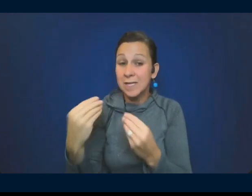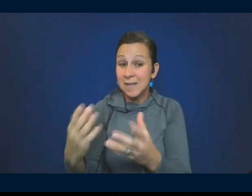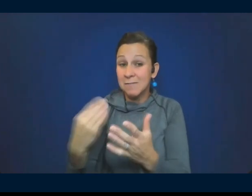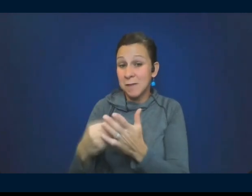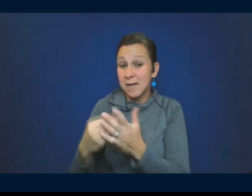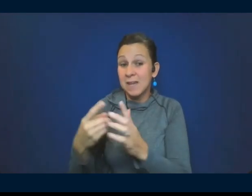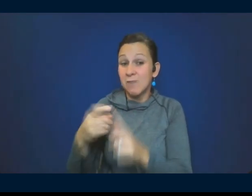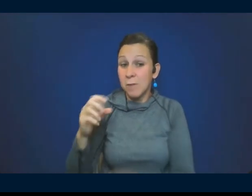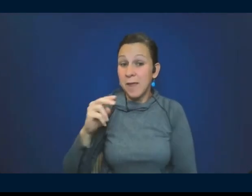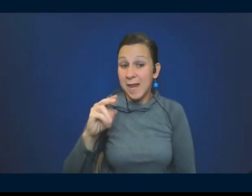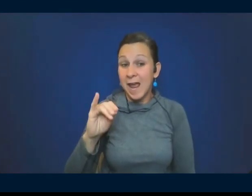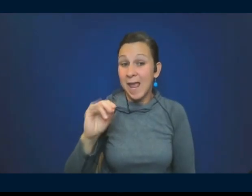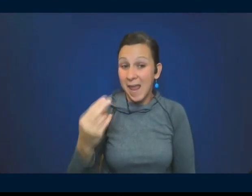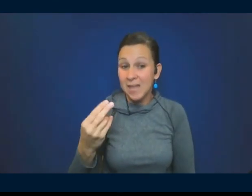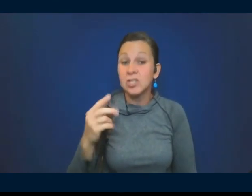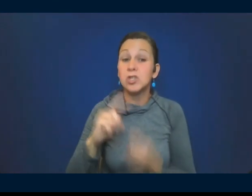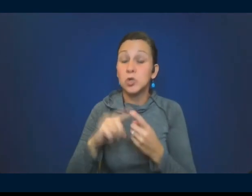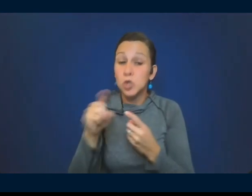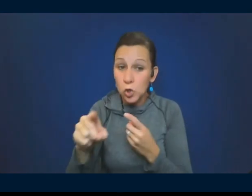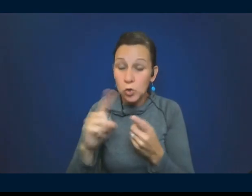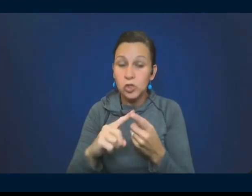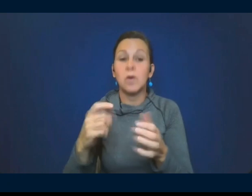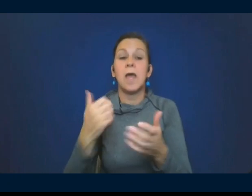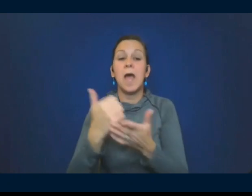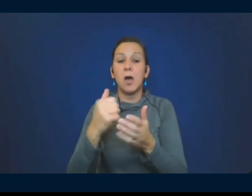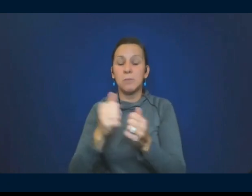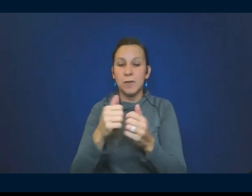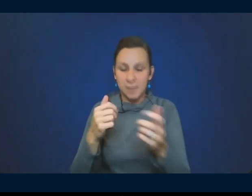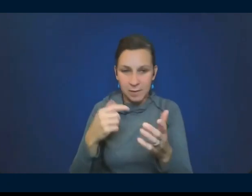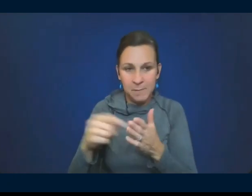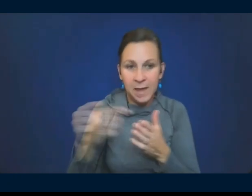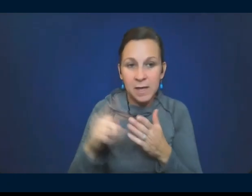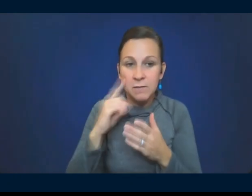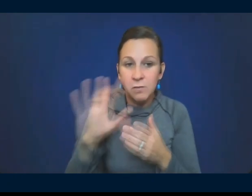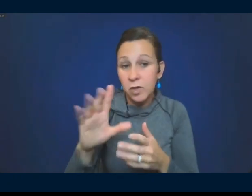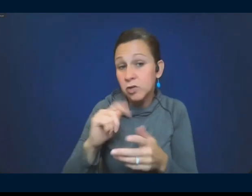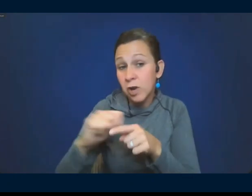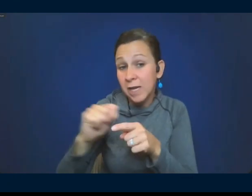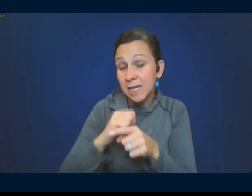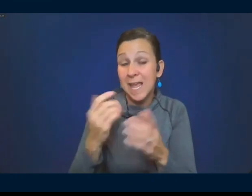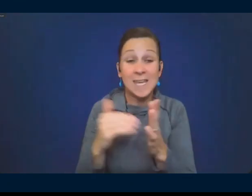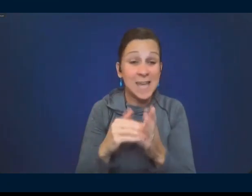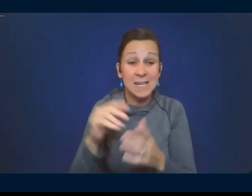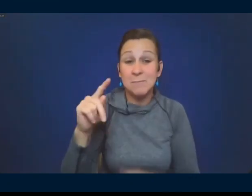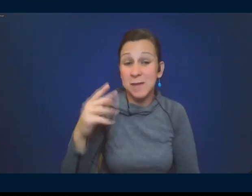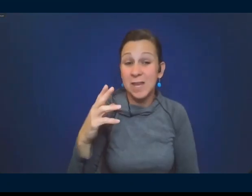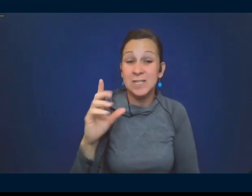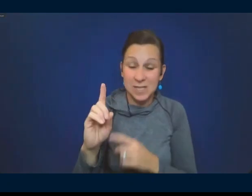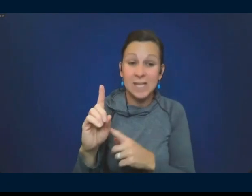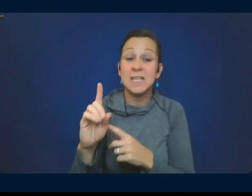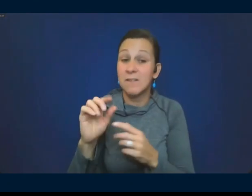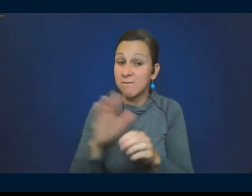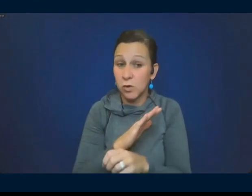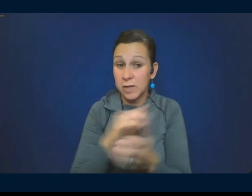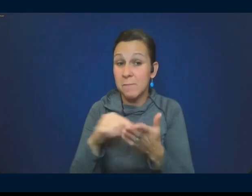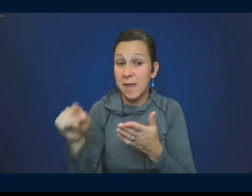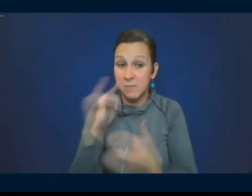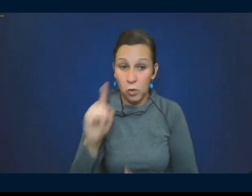NIH to you to offset the cost of your clinical degree training. Again, the PhD is fully funded.